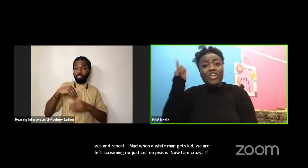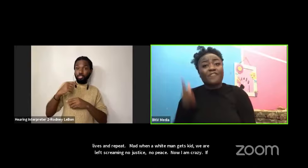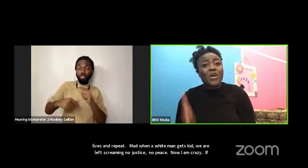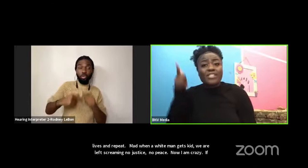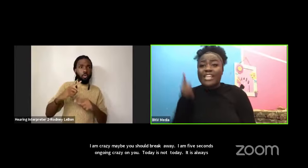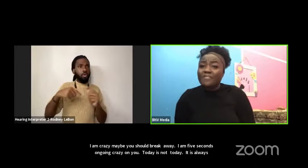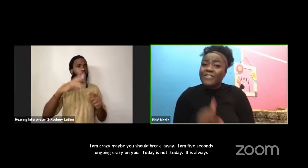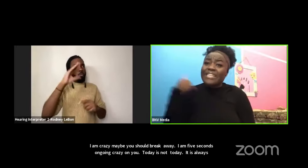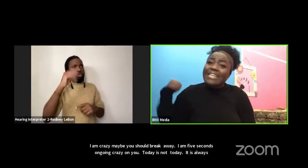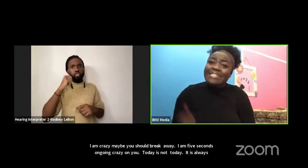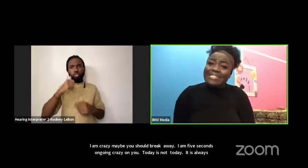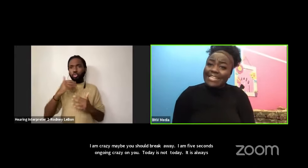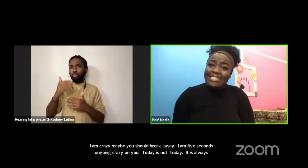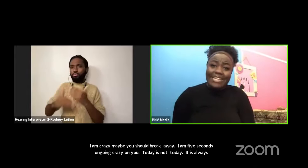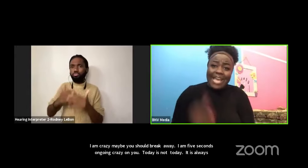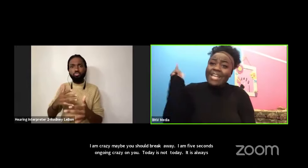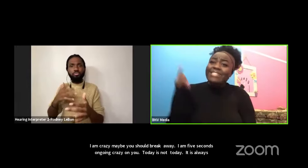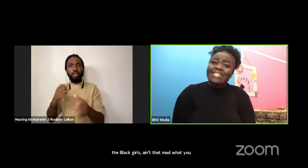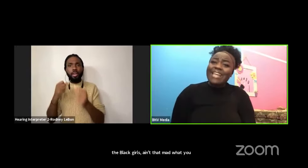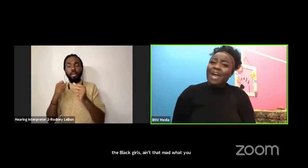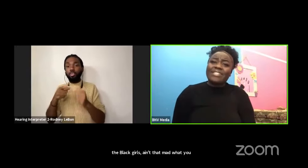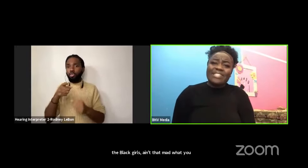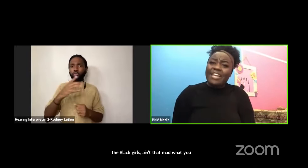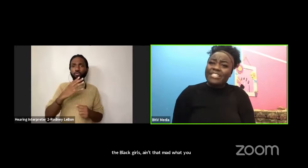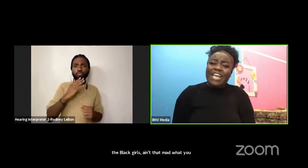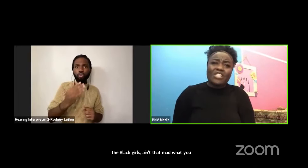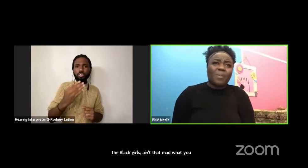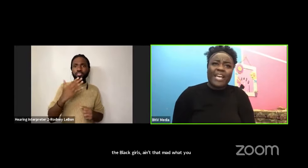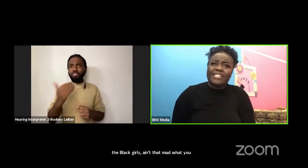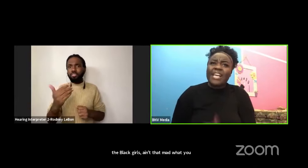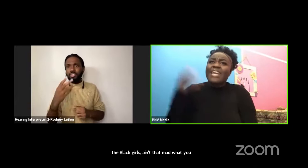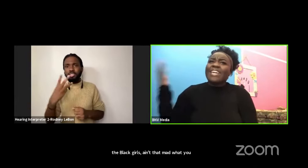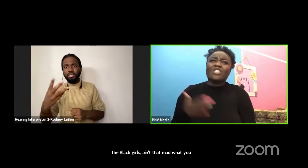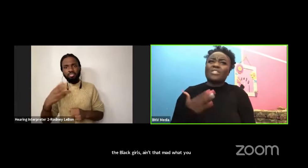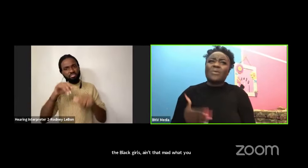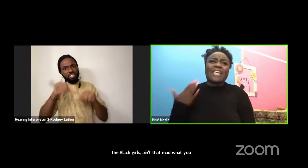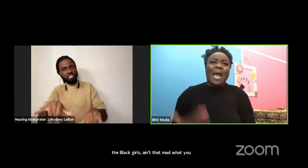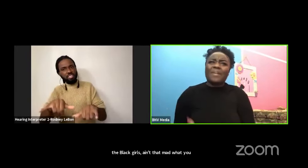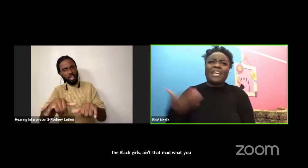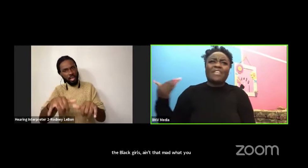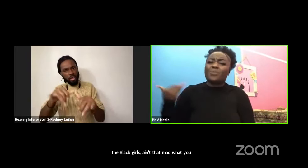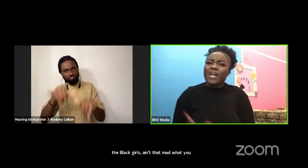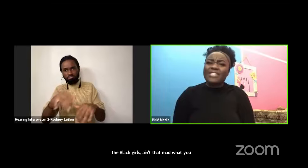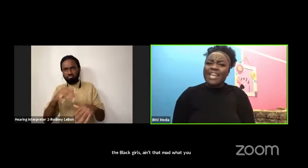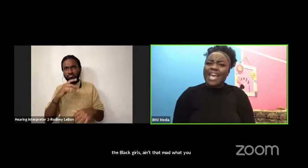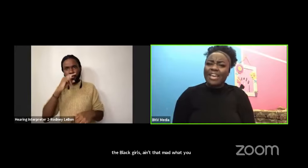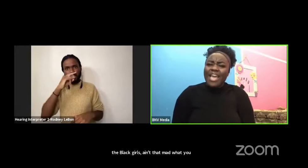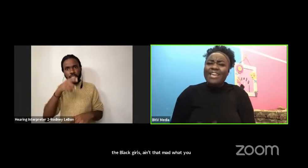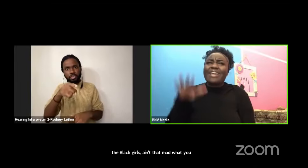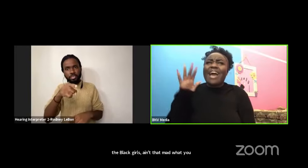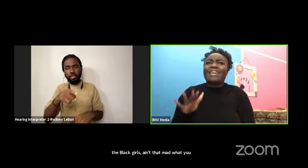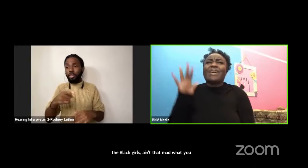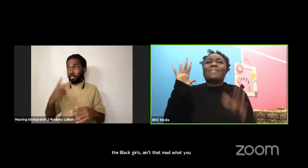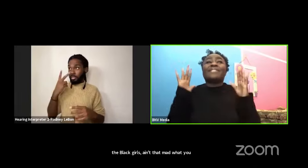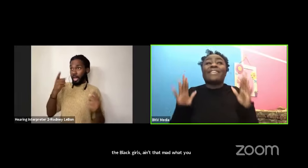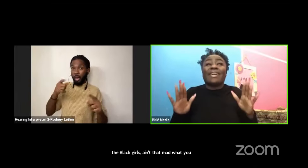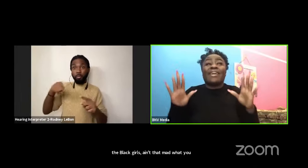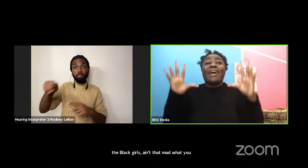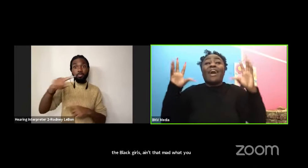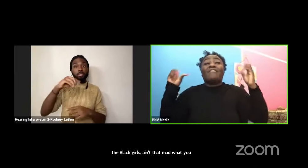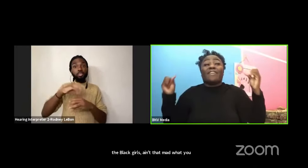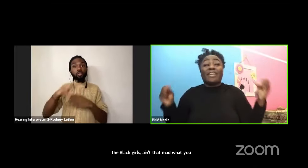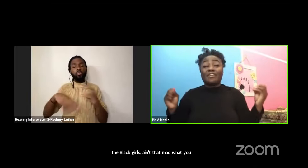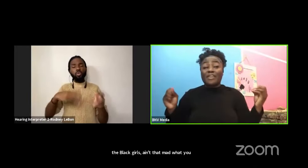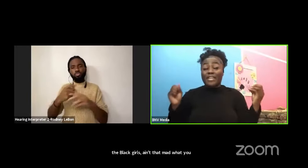pace. You're 14, 15, and 16. Sit down and stay in a child's place. Can't you see what's happening in this world today? And I am